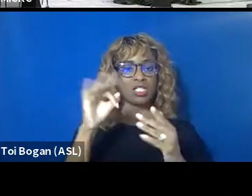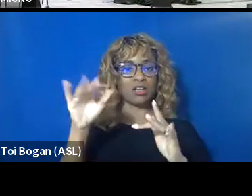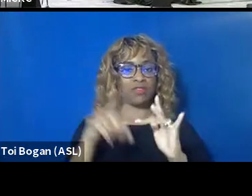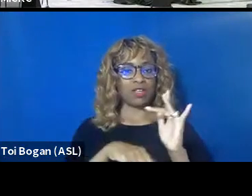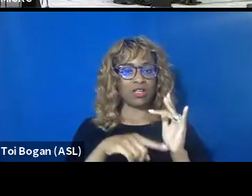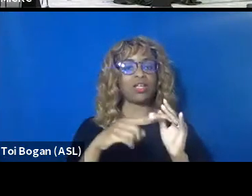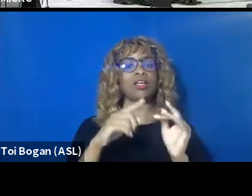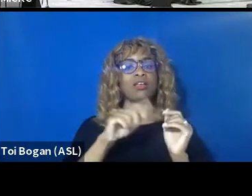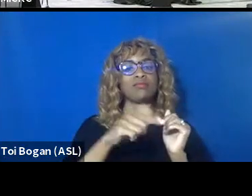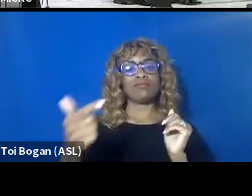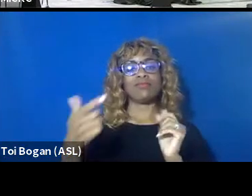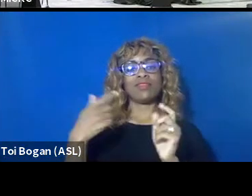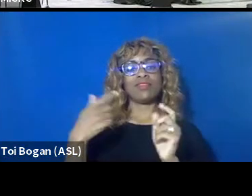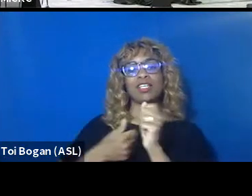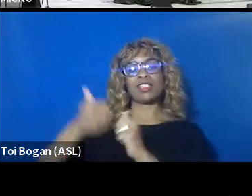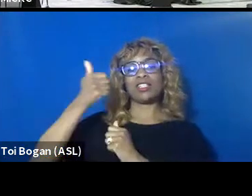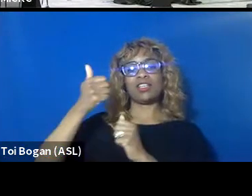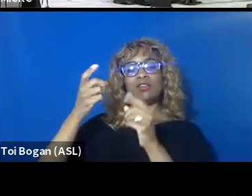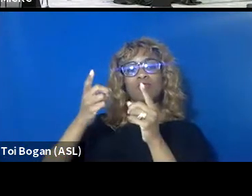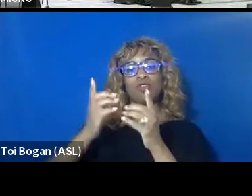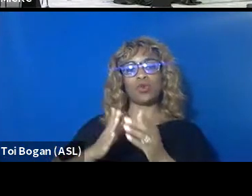Executive Director Hammersmith, you have the floor.